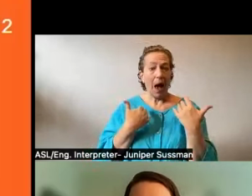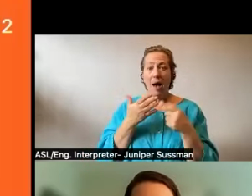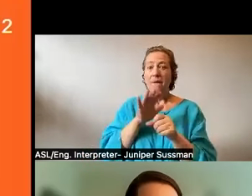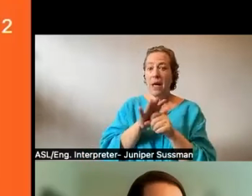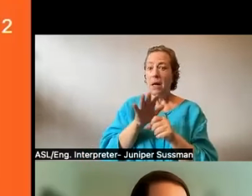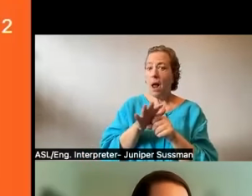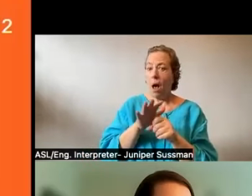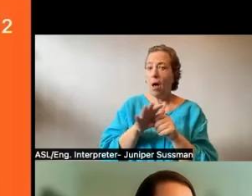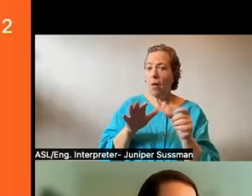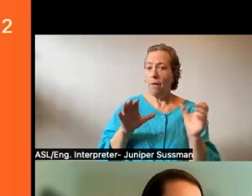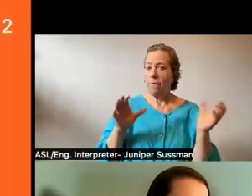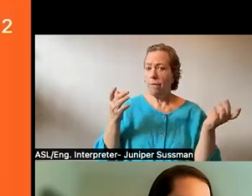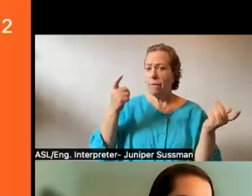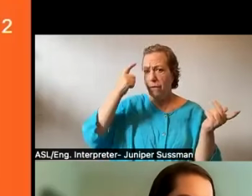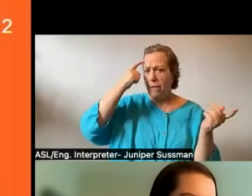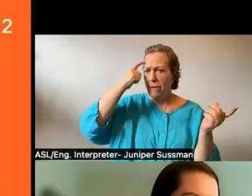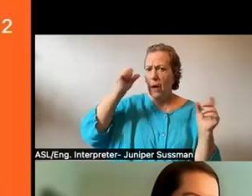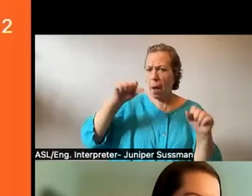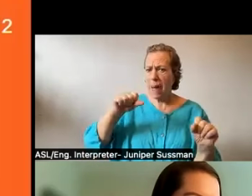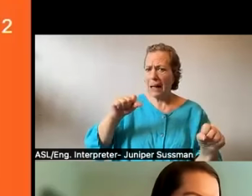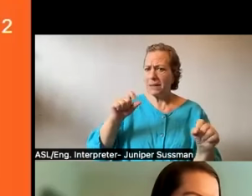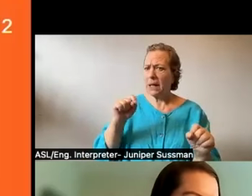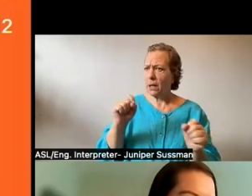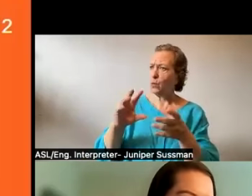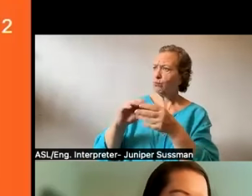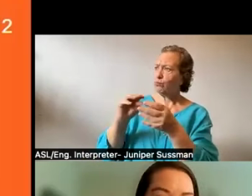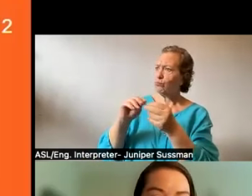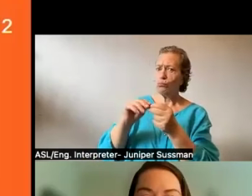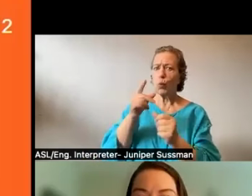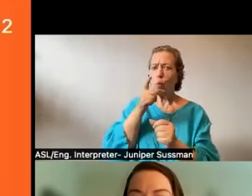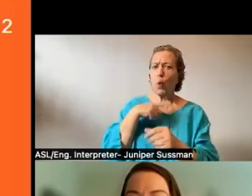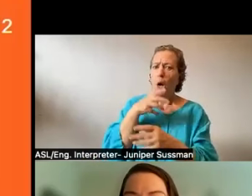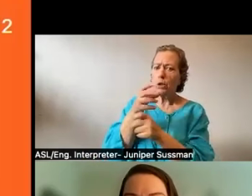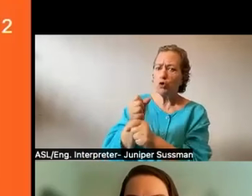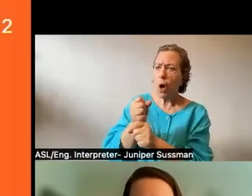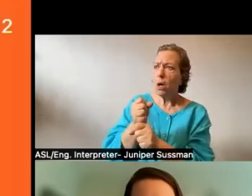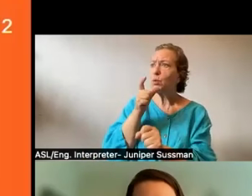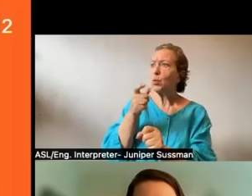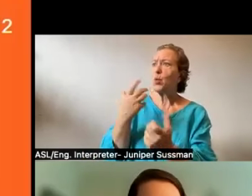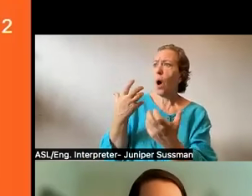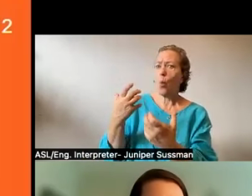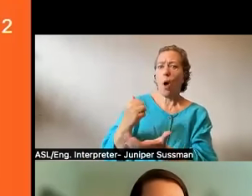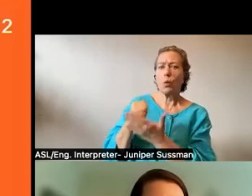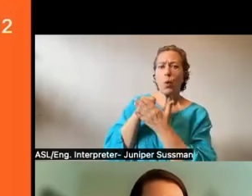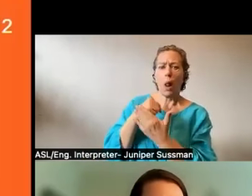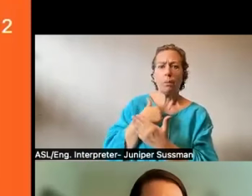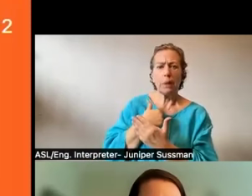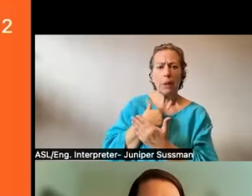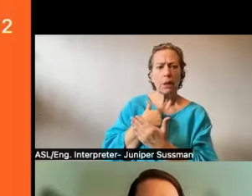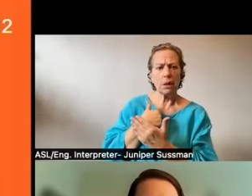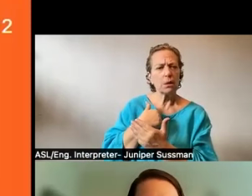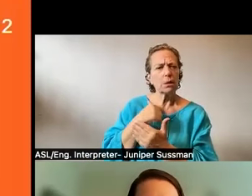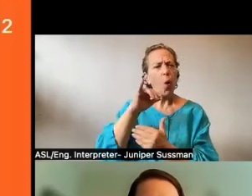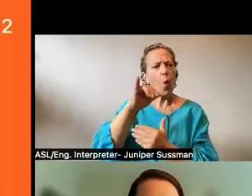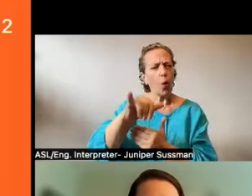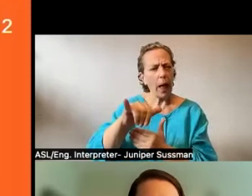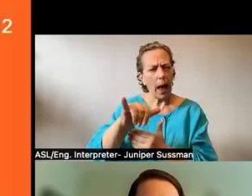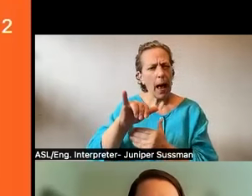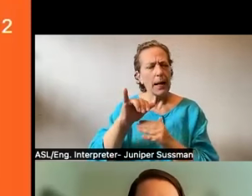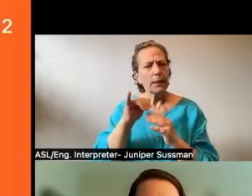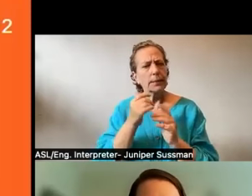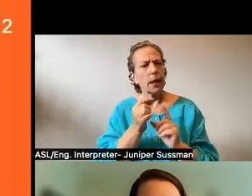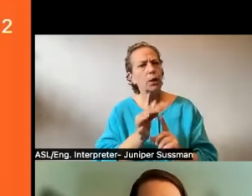say who is in their life, who do they trust, who do they want to help them in their lives. And so, I think that's one very unique part